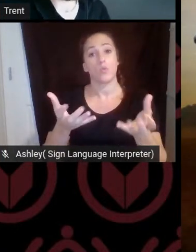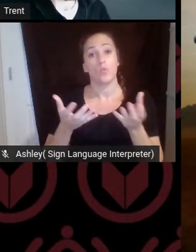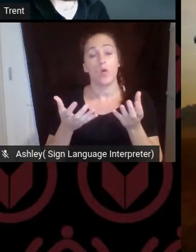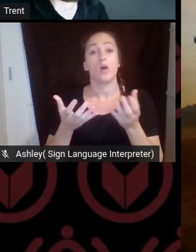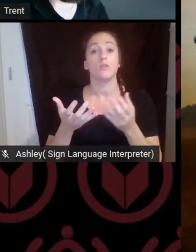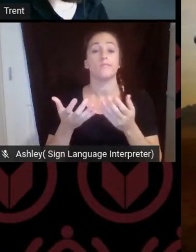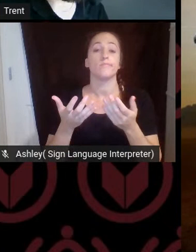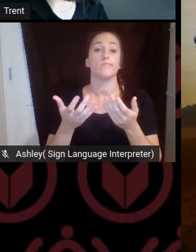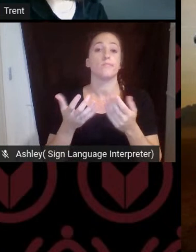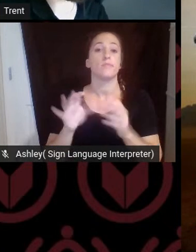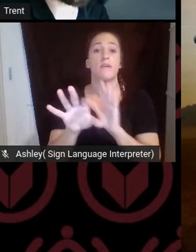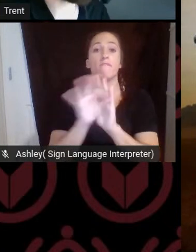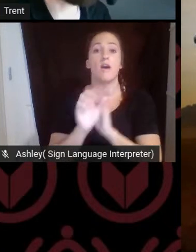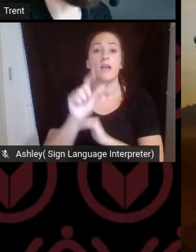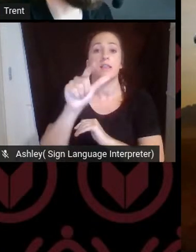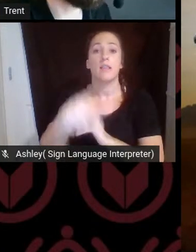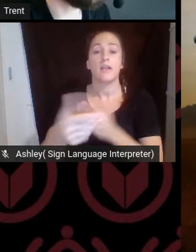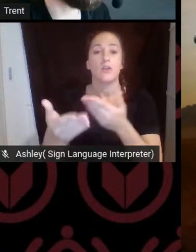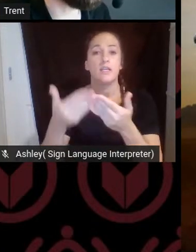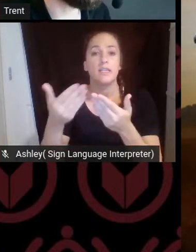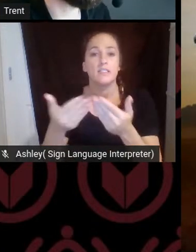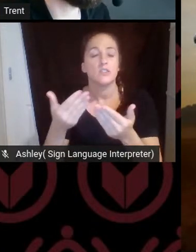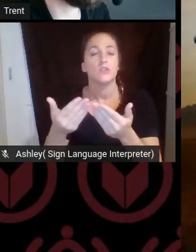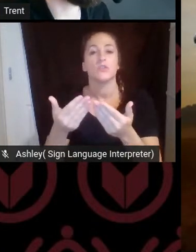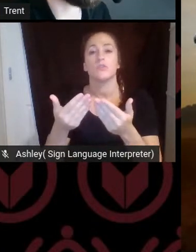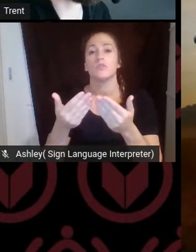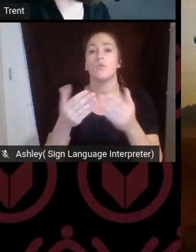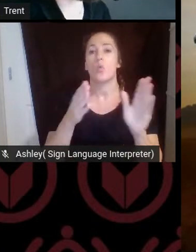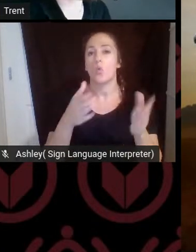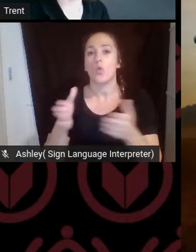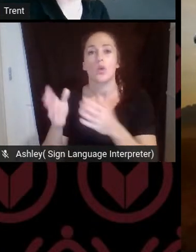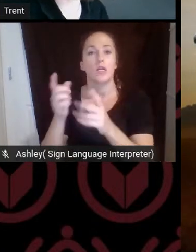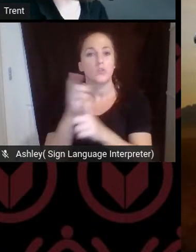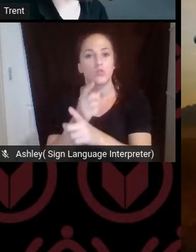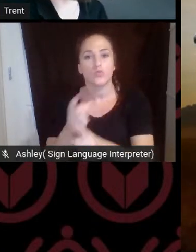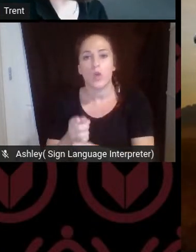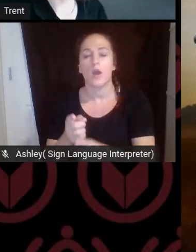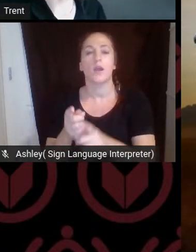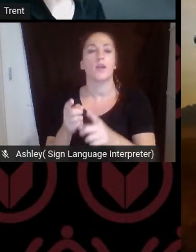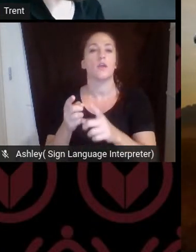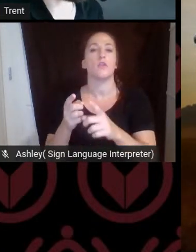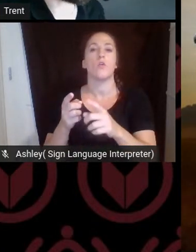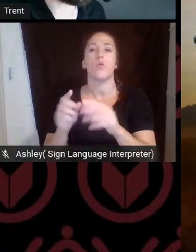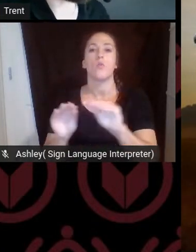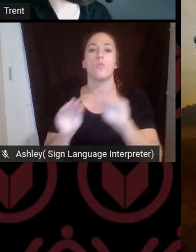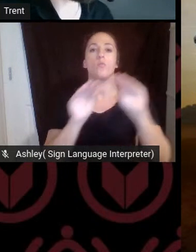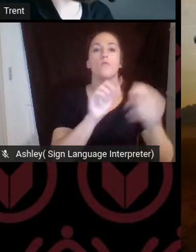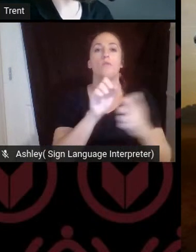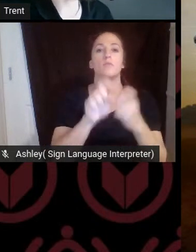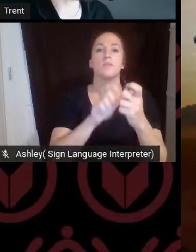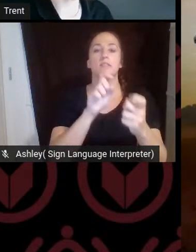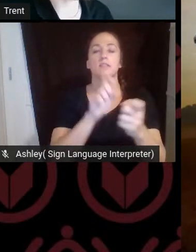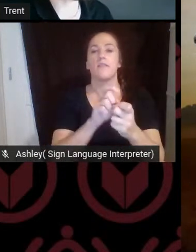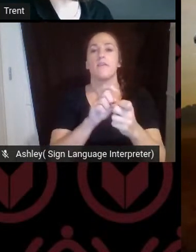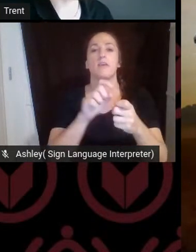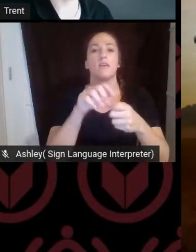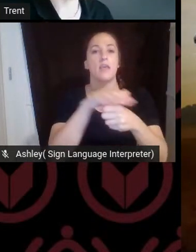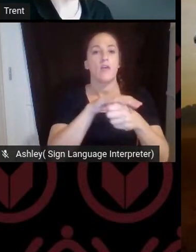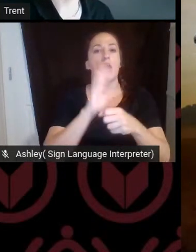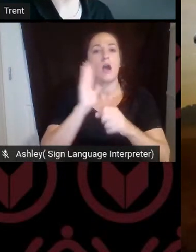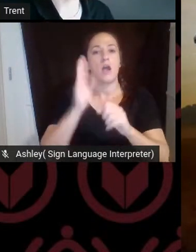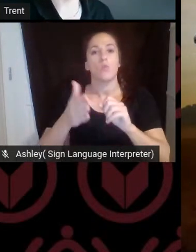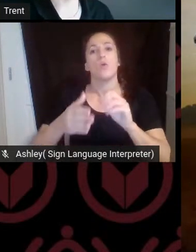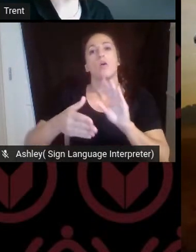of want to move it into a category of my inbox that I can search really easily, is I'm going to apply a label to this